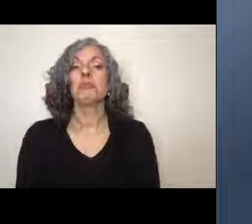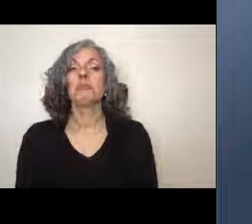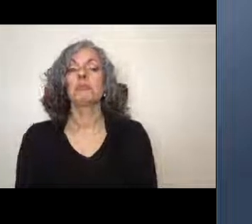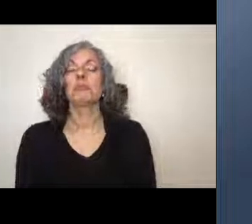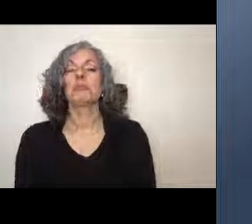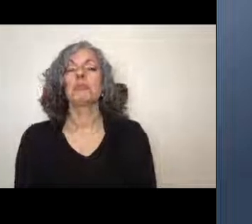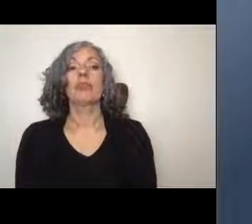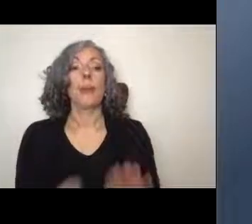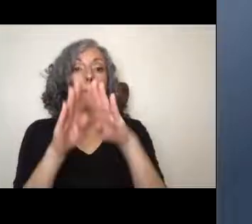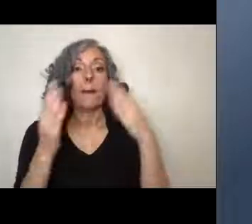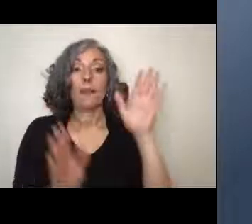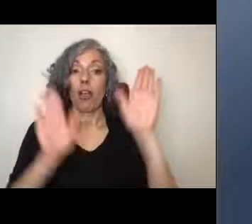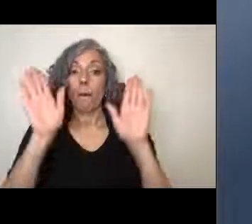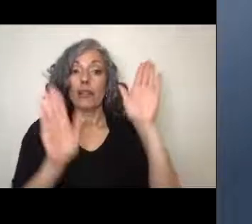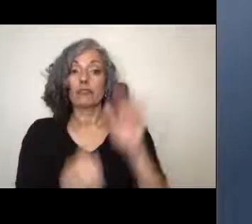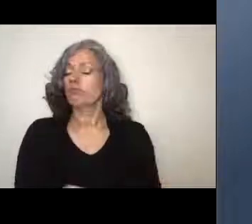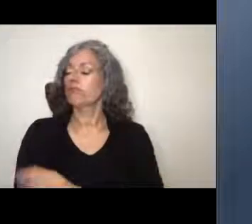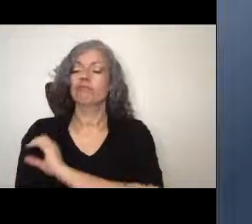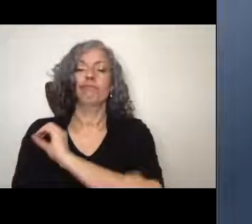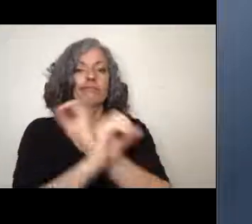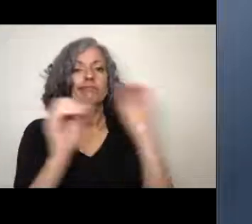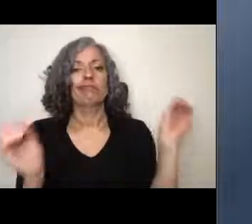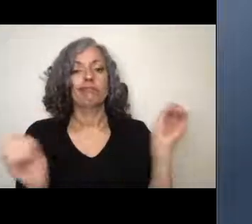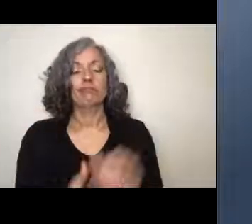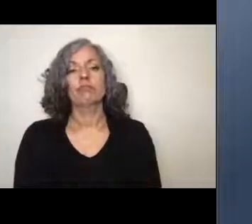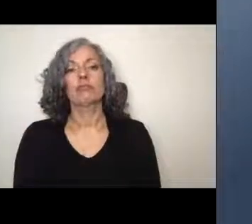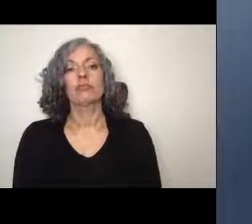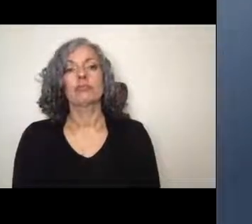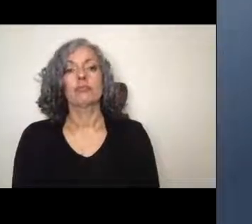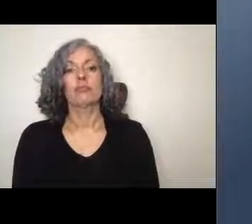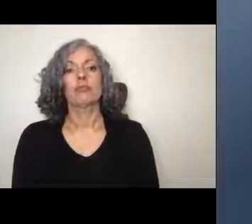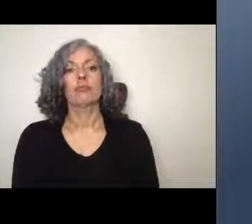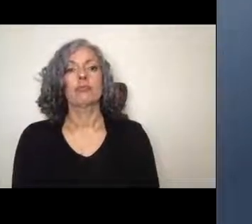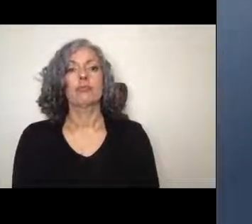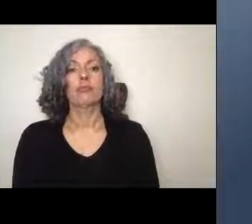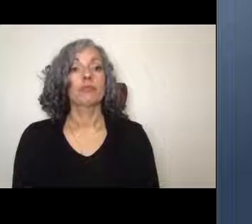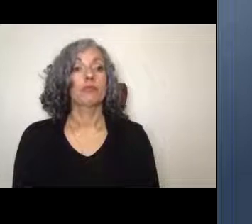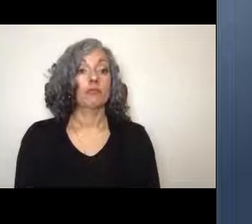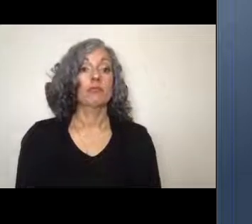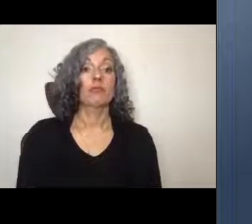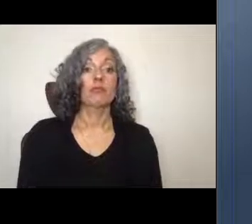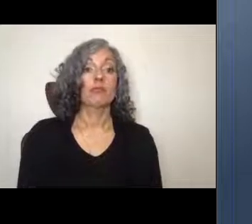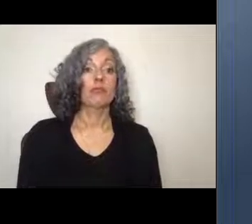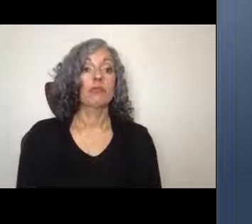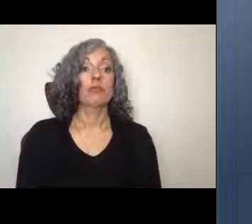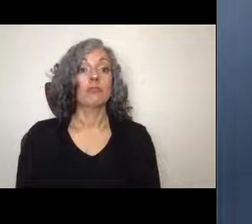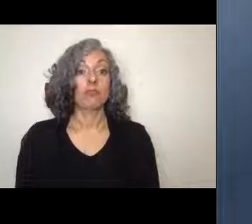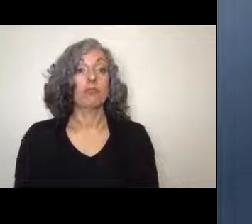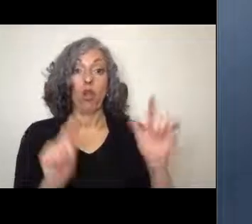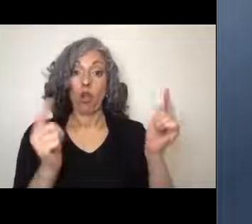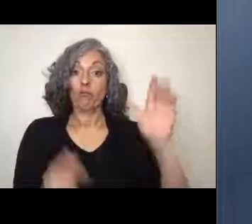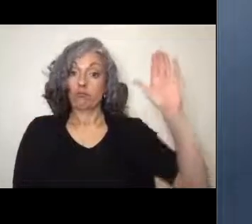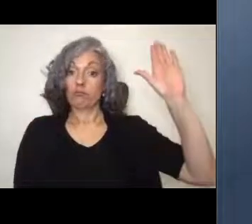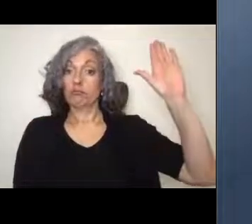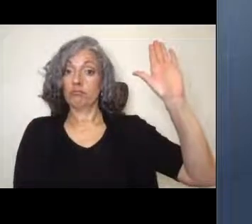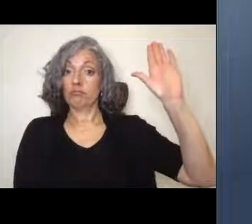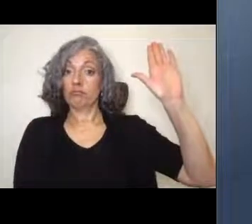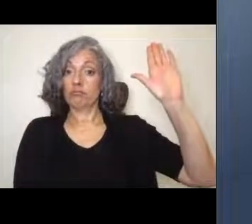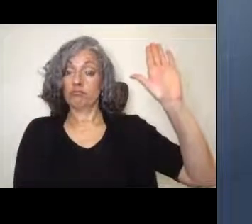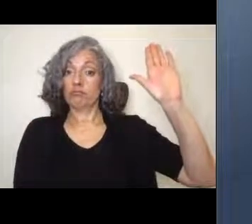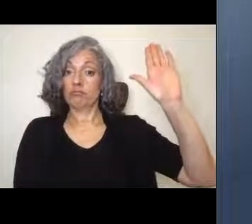public comment? No public comment at this Motion to time. approve Martinez? Martinez moves. Do I have a second? Second Norton. All those in favor? Aye.